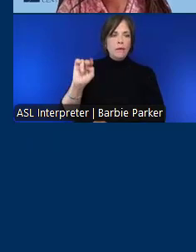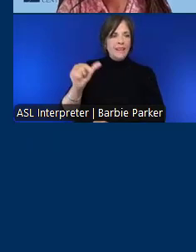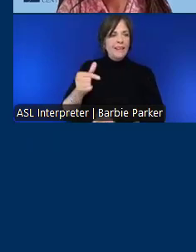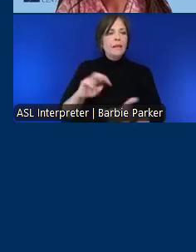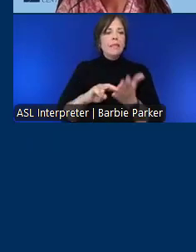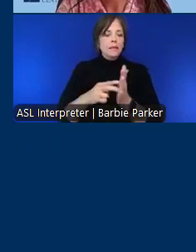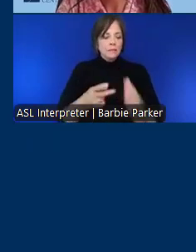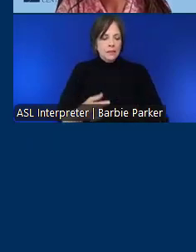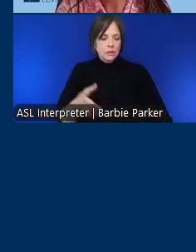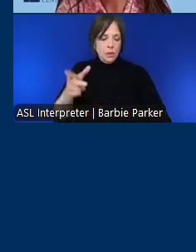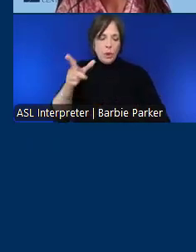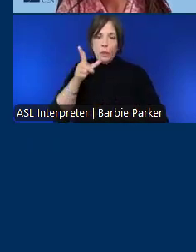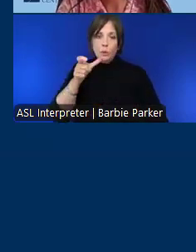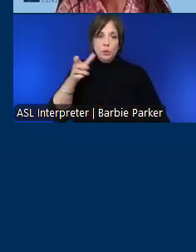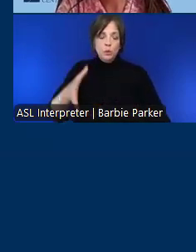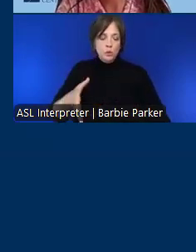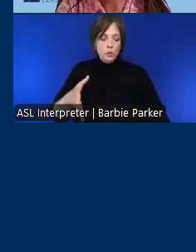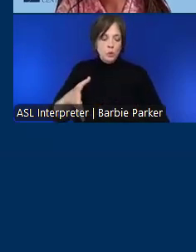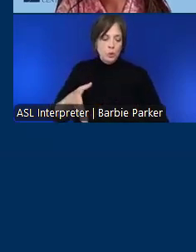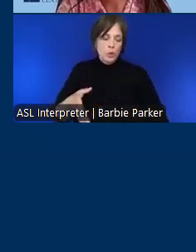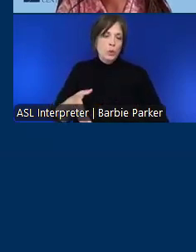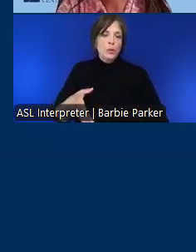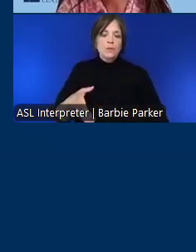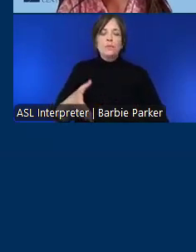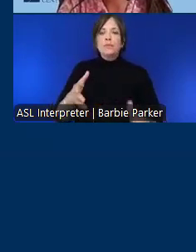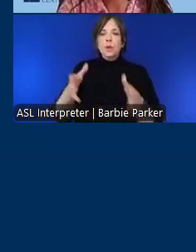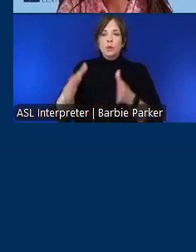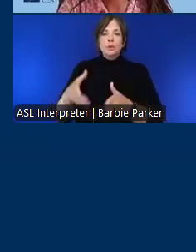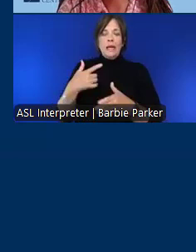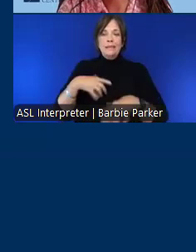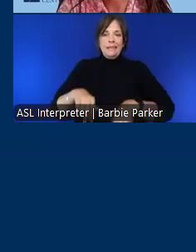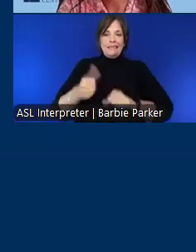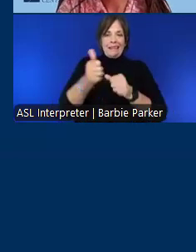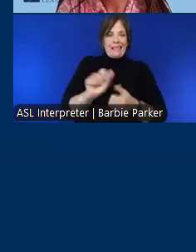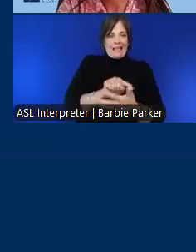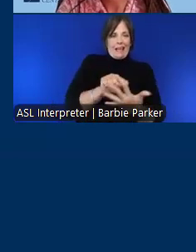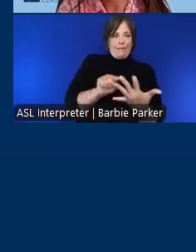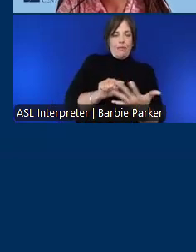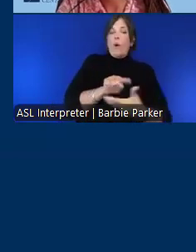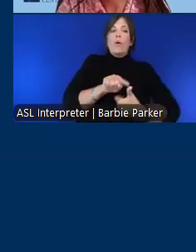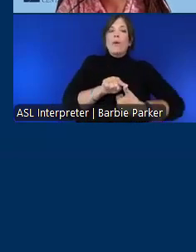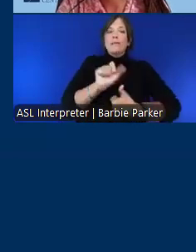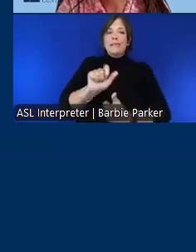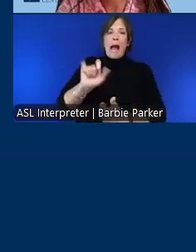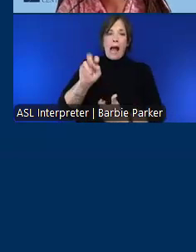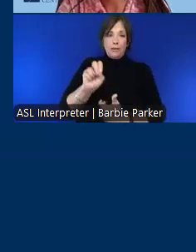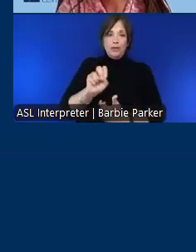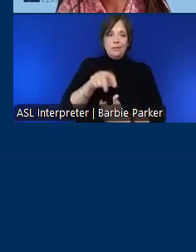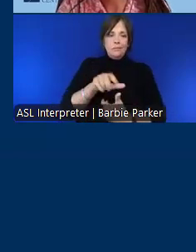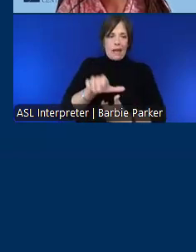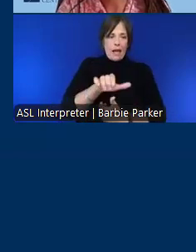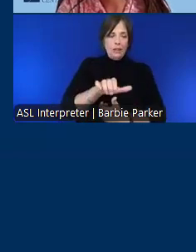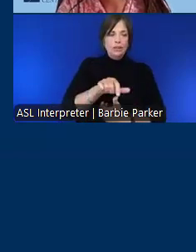trafficker, takes any one of the elements under the actions columns and employs the